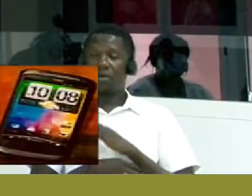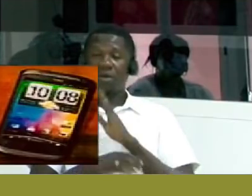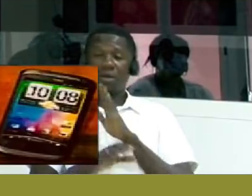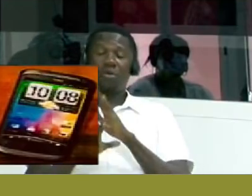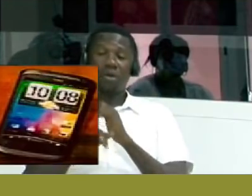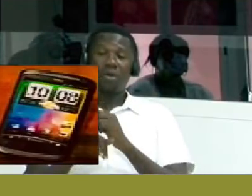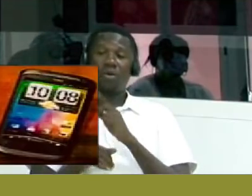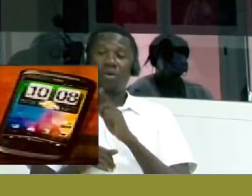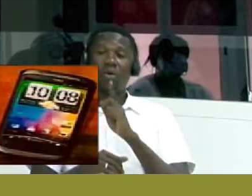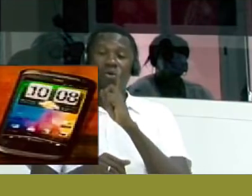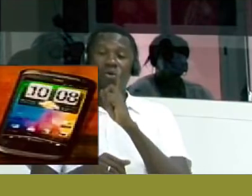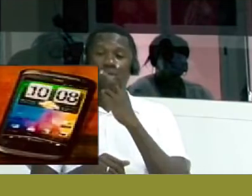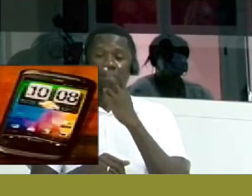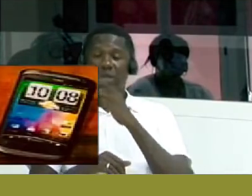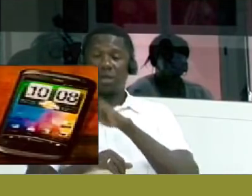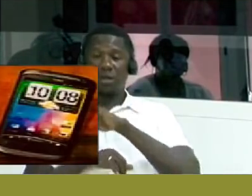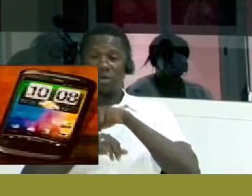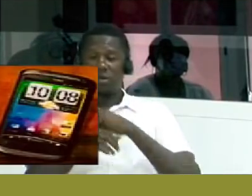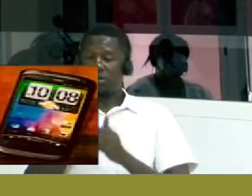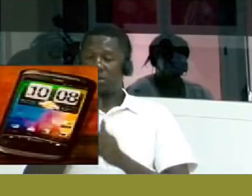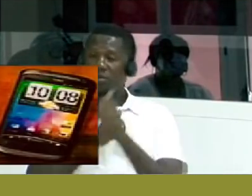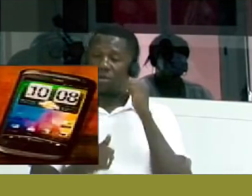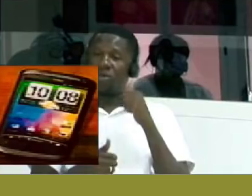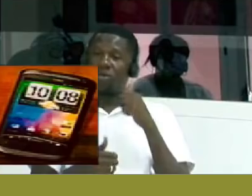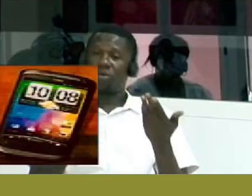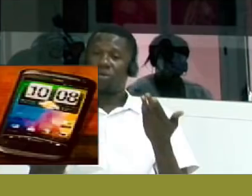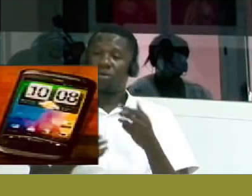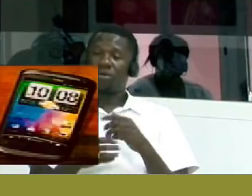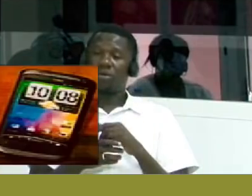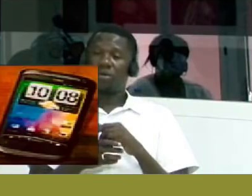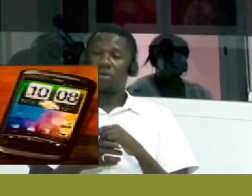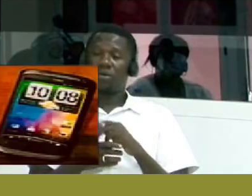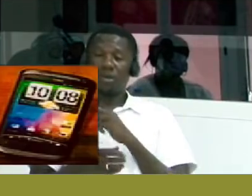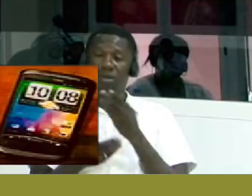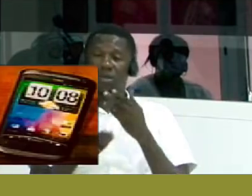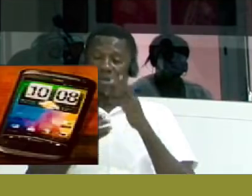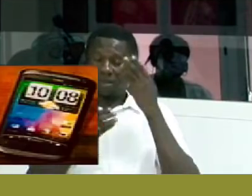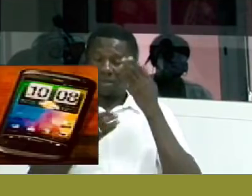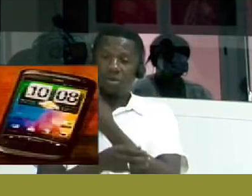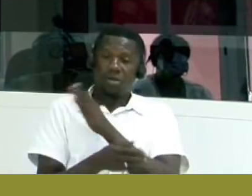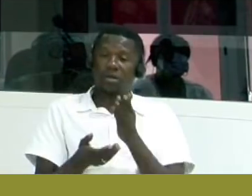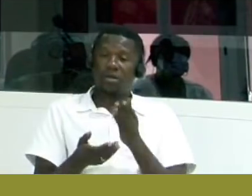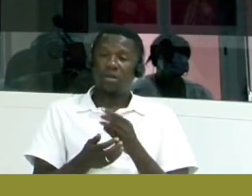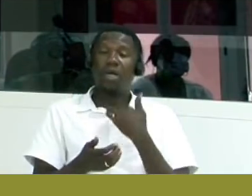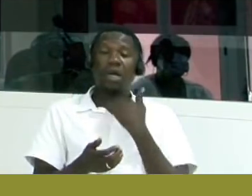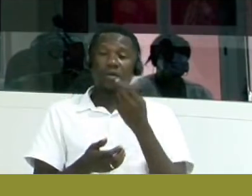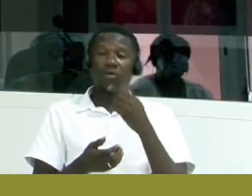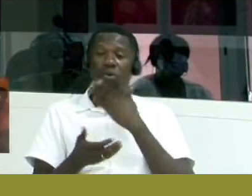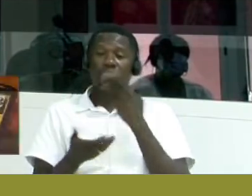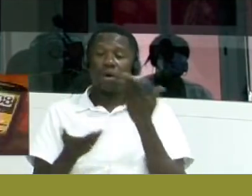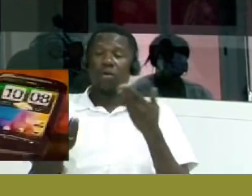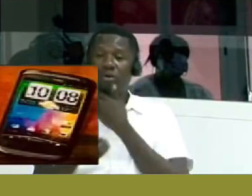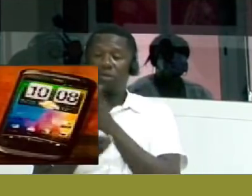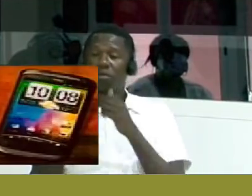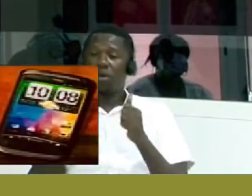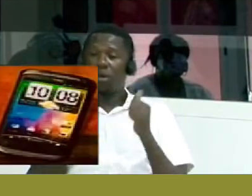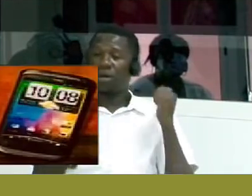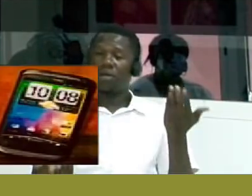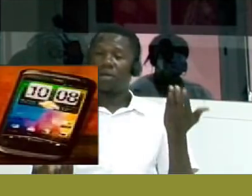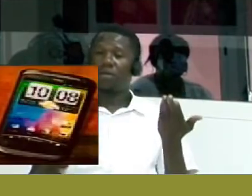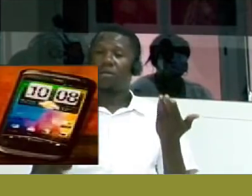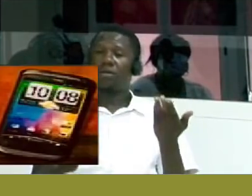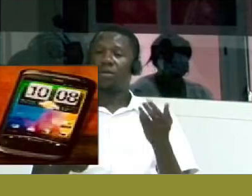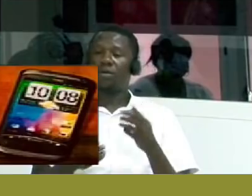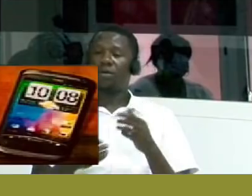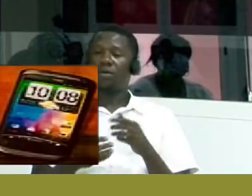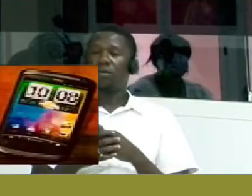1, 2, 3 hours. You didn't come. I came back home. Where is he? They say he went. He didn't ask me why I went back. Why? What those kinds of